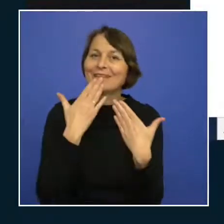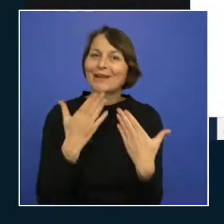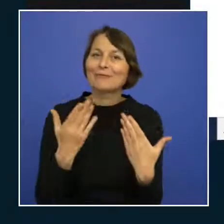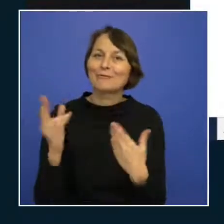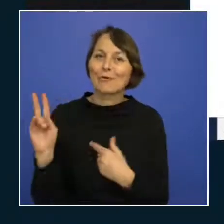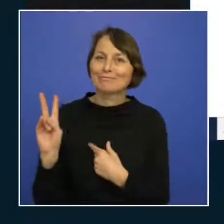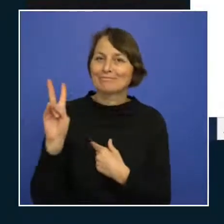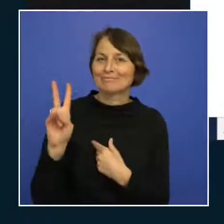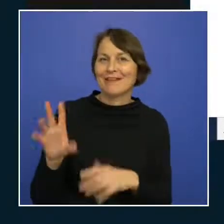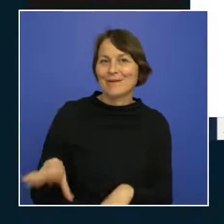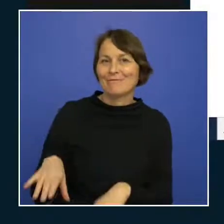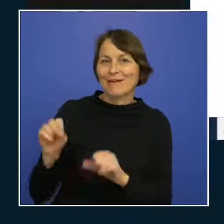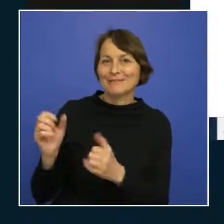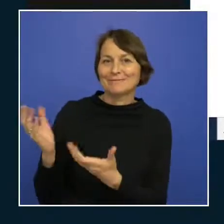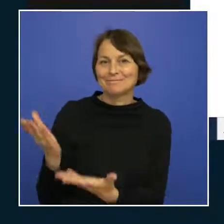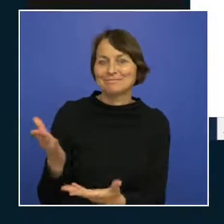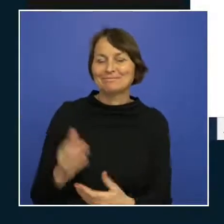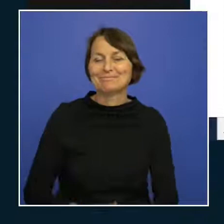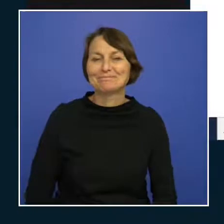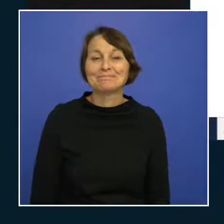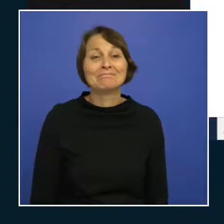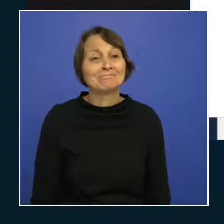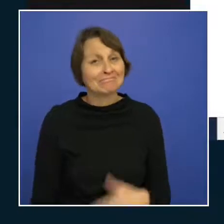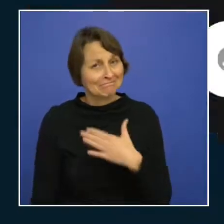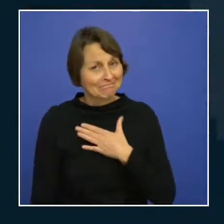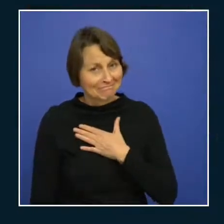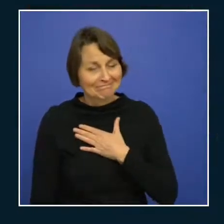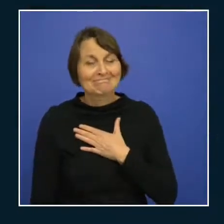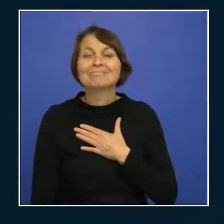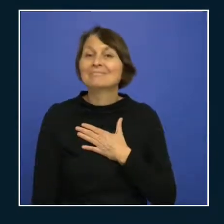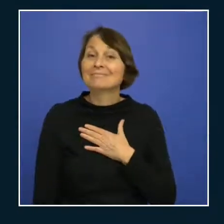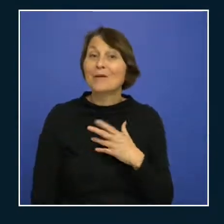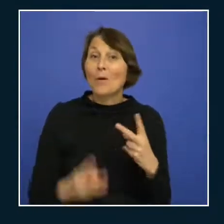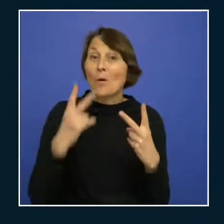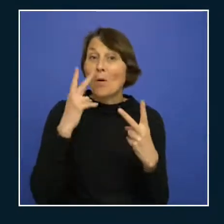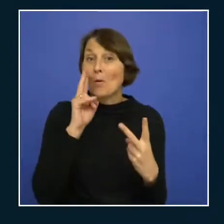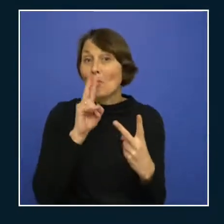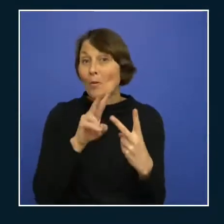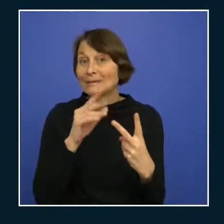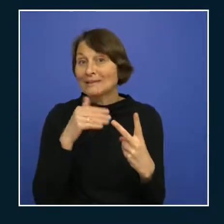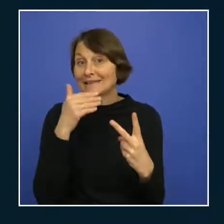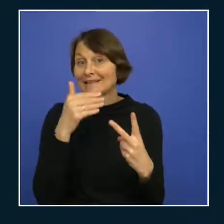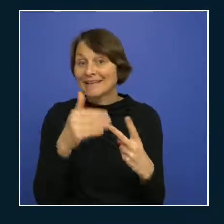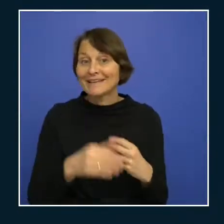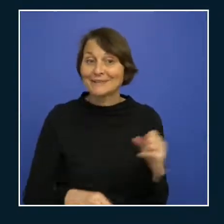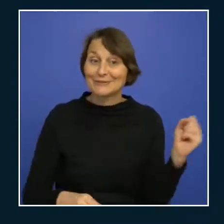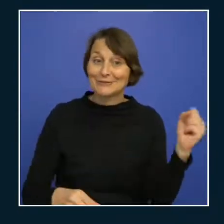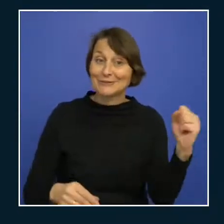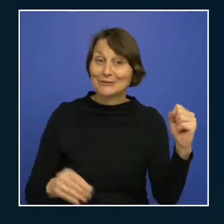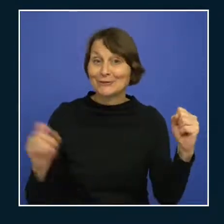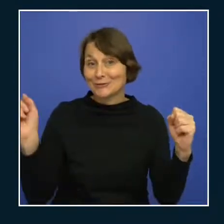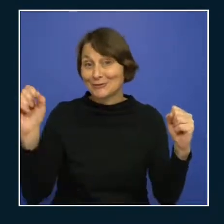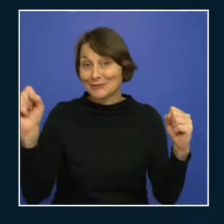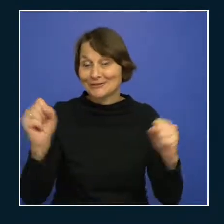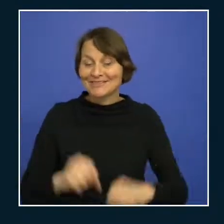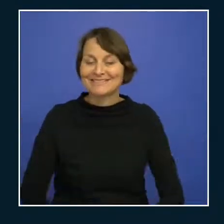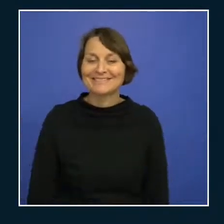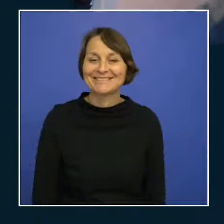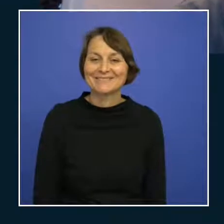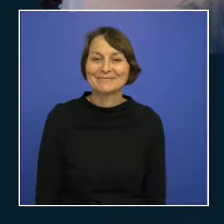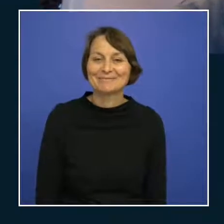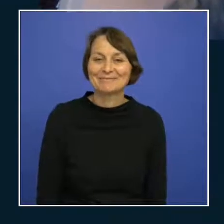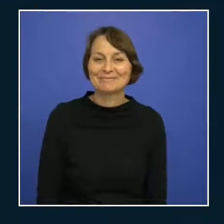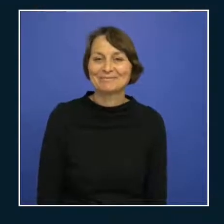Yeah, you're really welcome, and I hope to see you again. Sure. Thank you. All